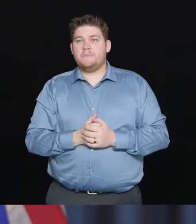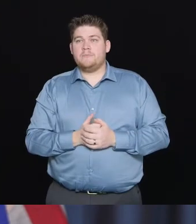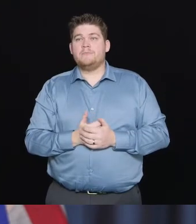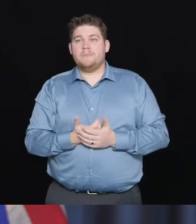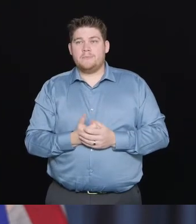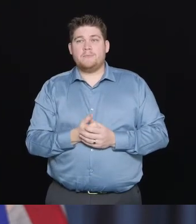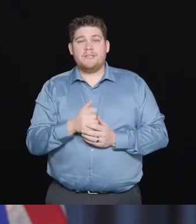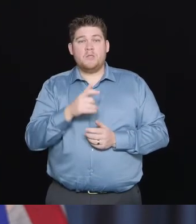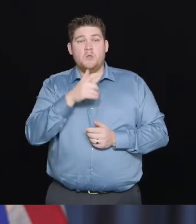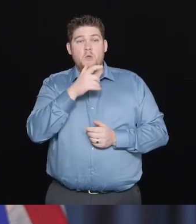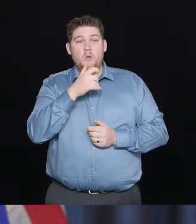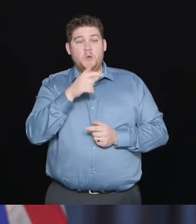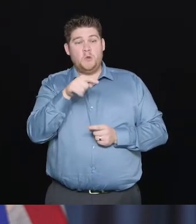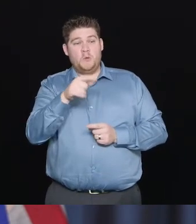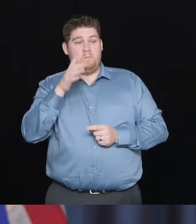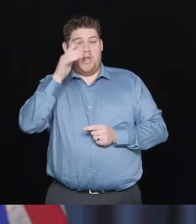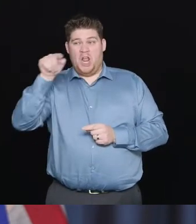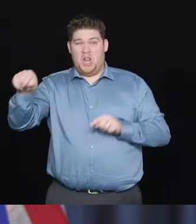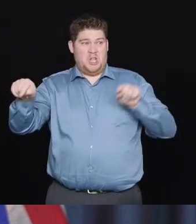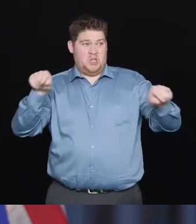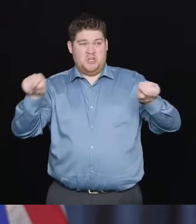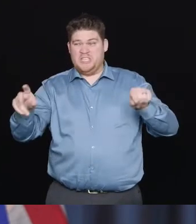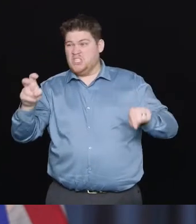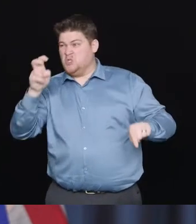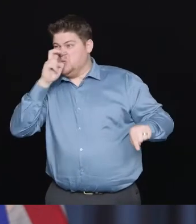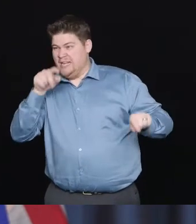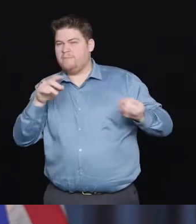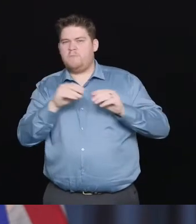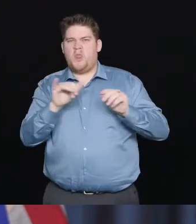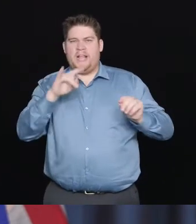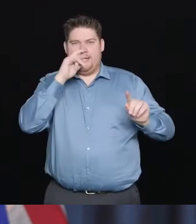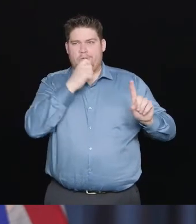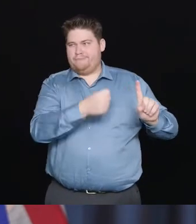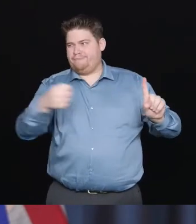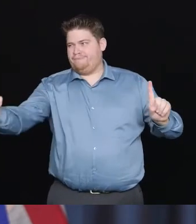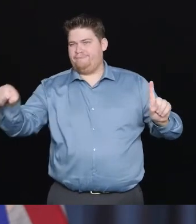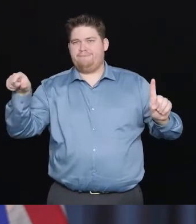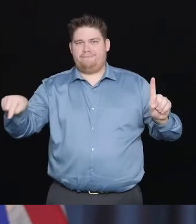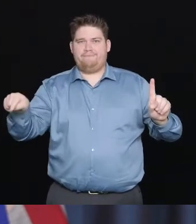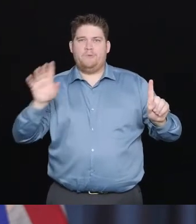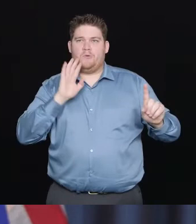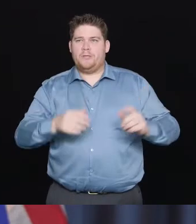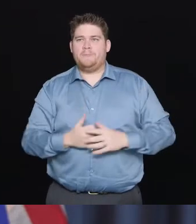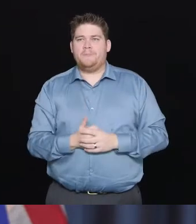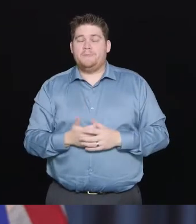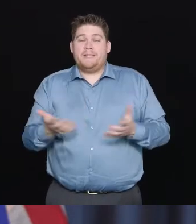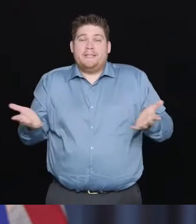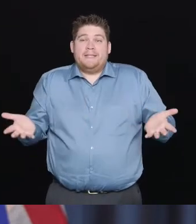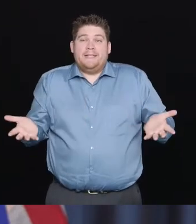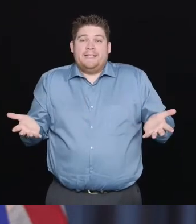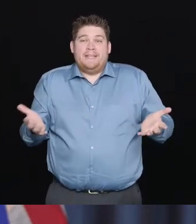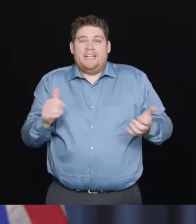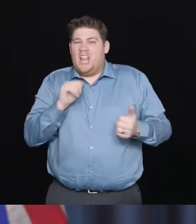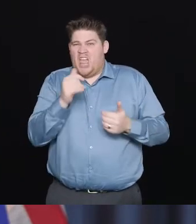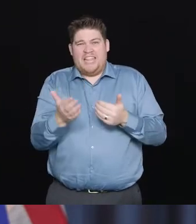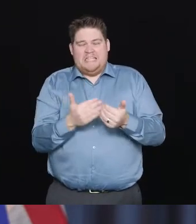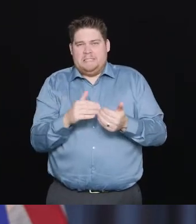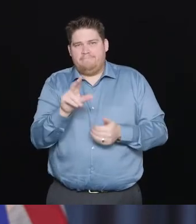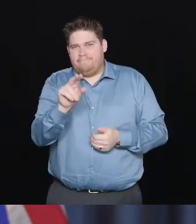way that makes the best sense for the children. Next question comes from Amy Smart from the Canadian Press. Go ahead.